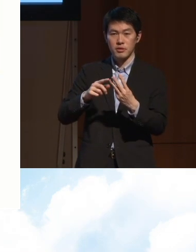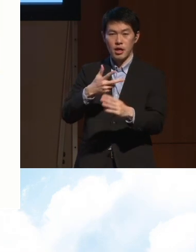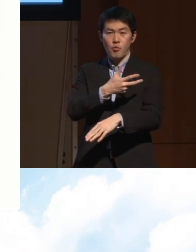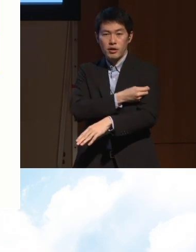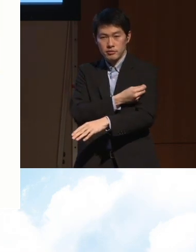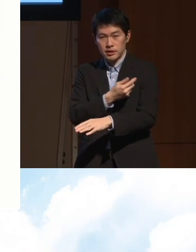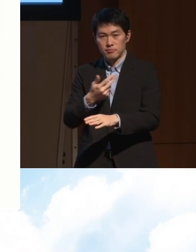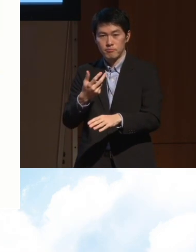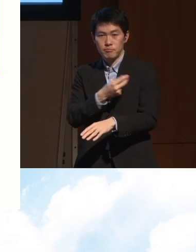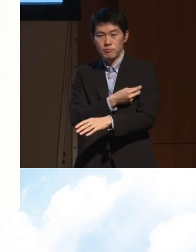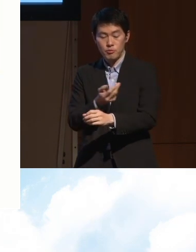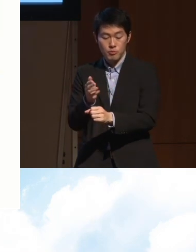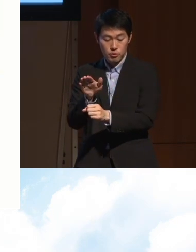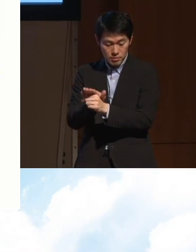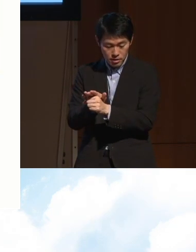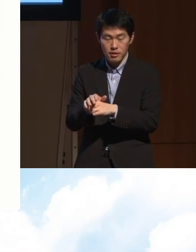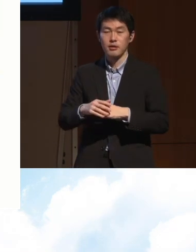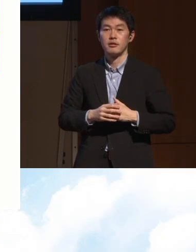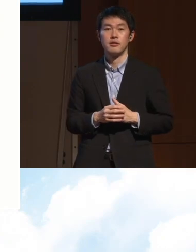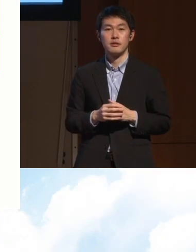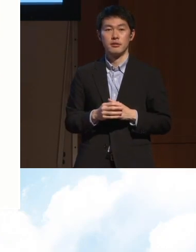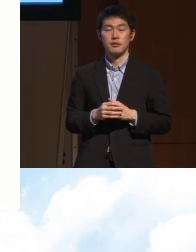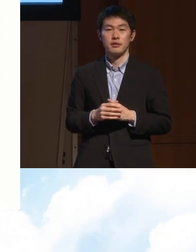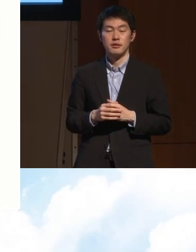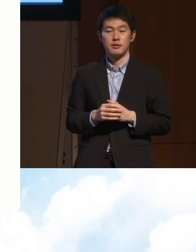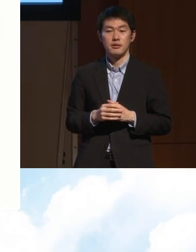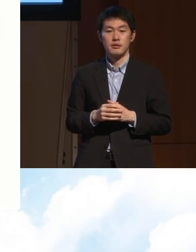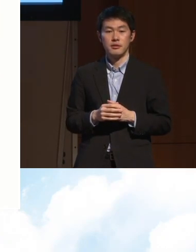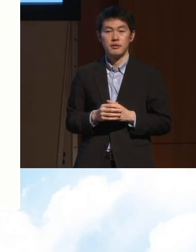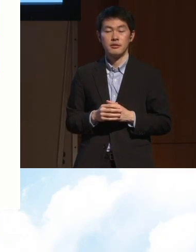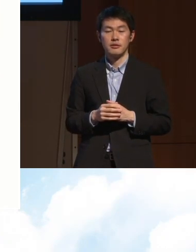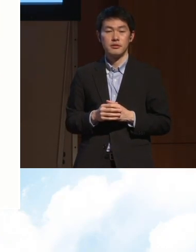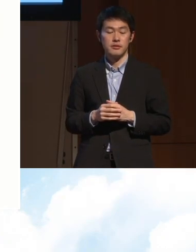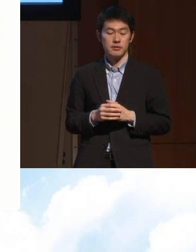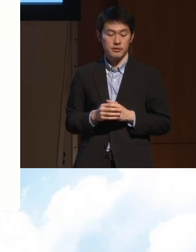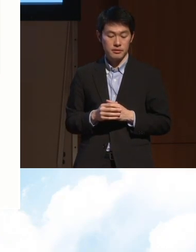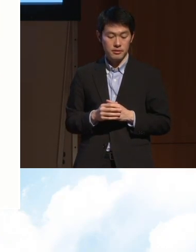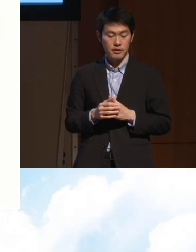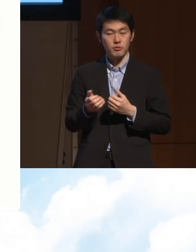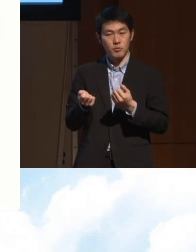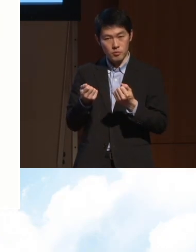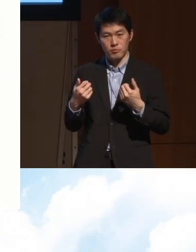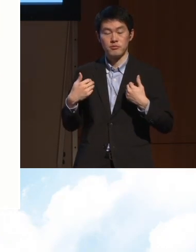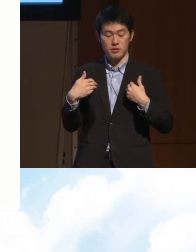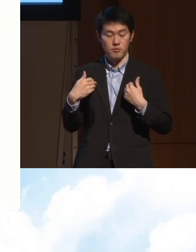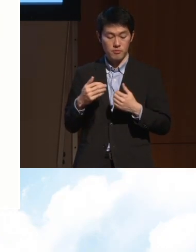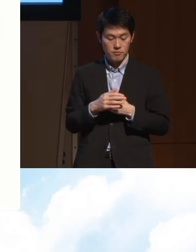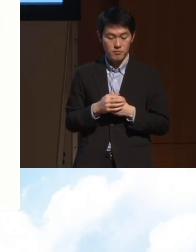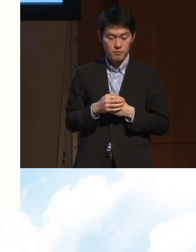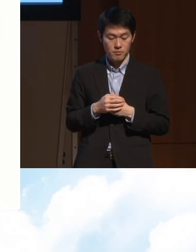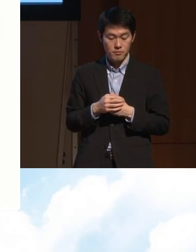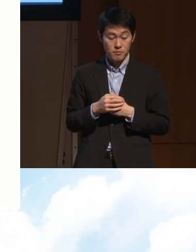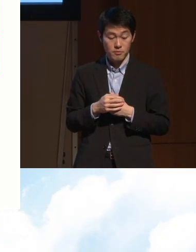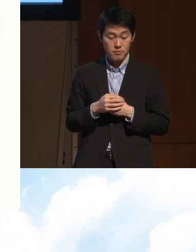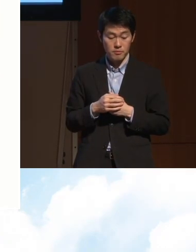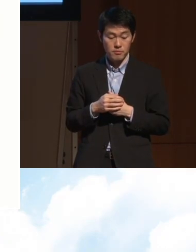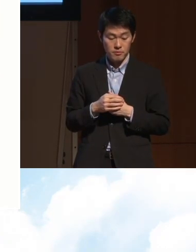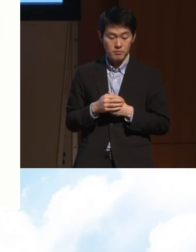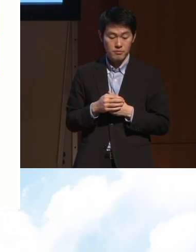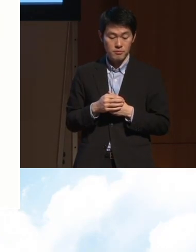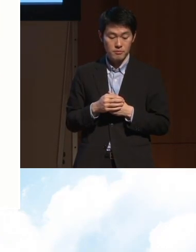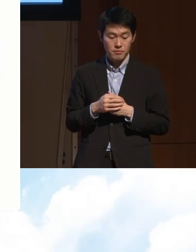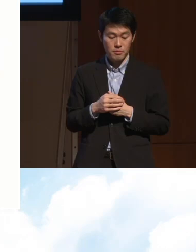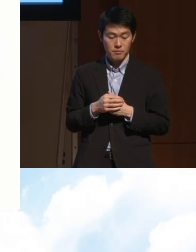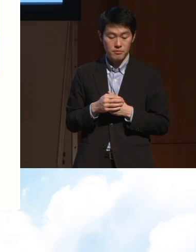The NIID organization was modified after COVID-19 pandemic and now consists